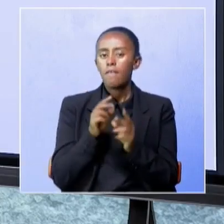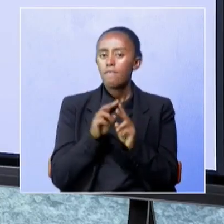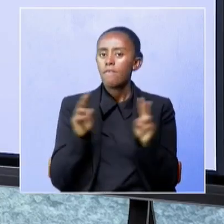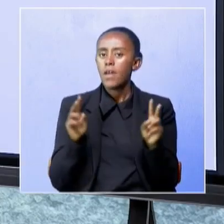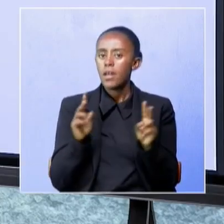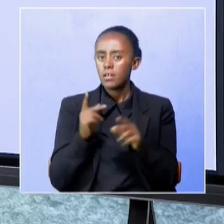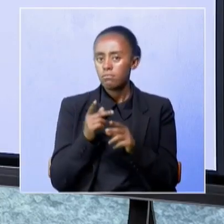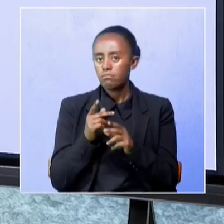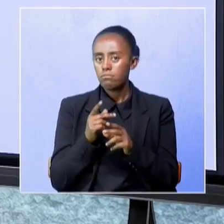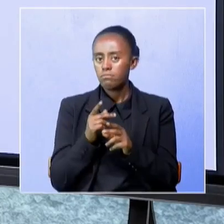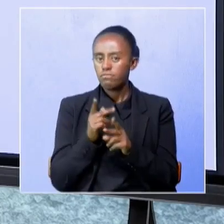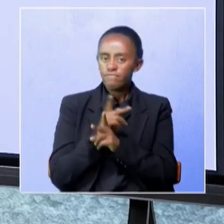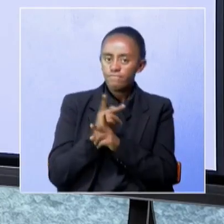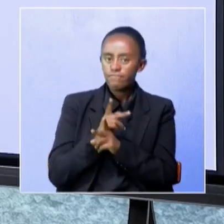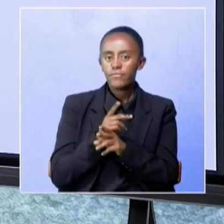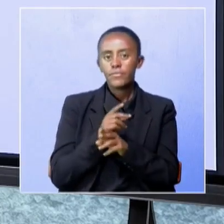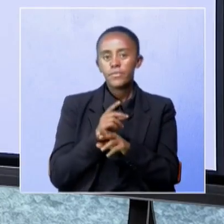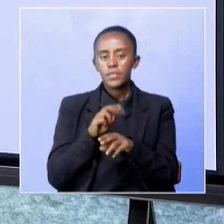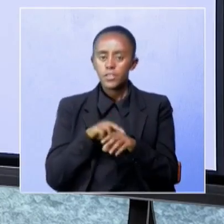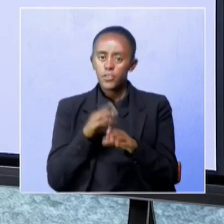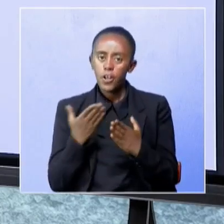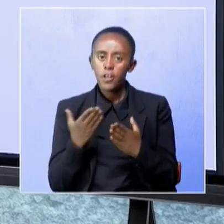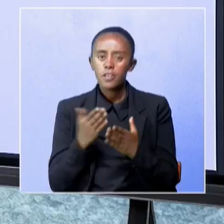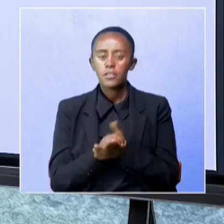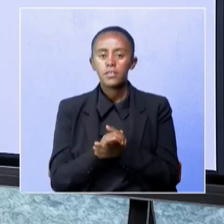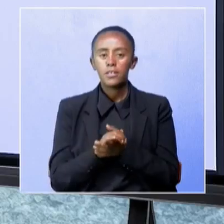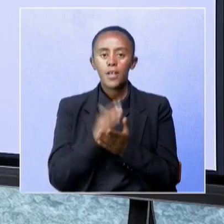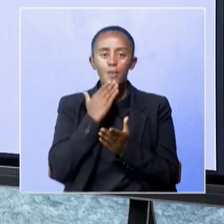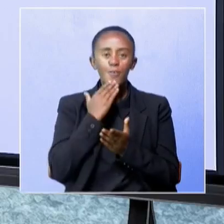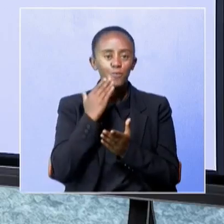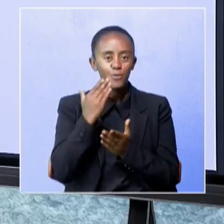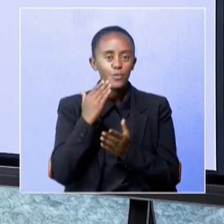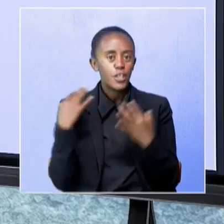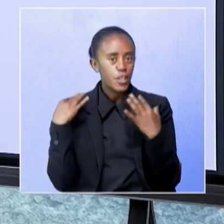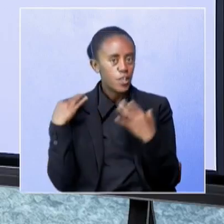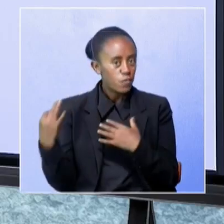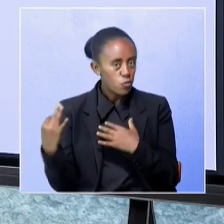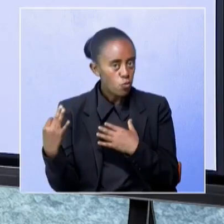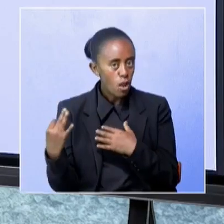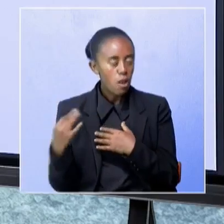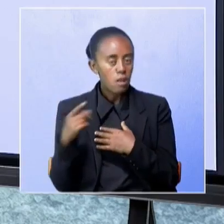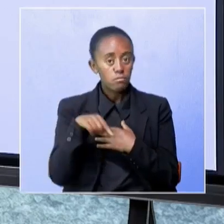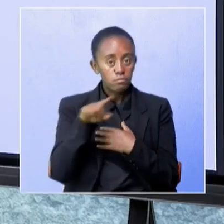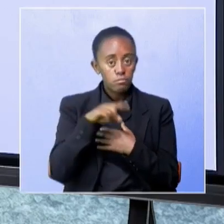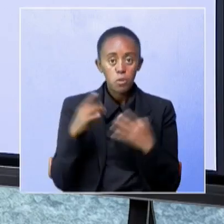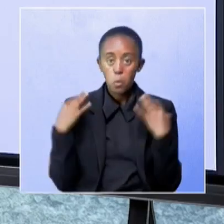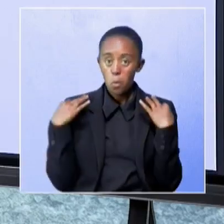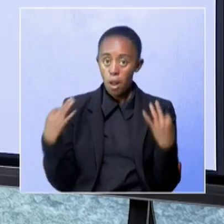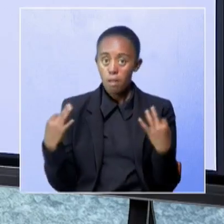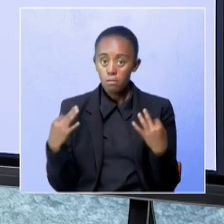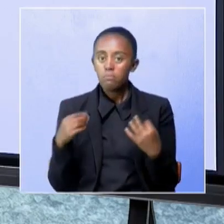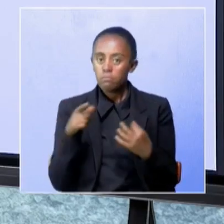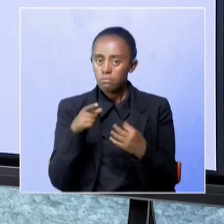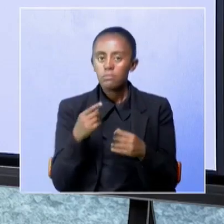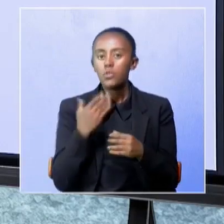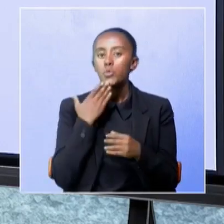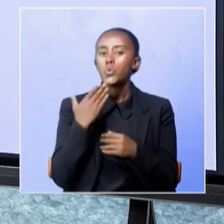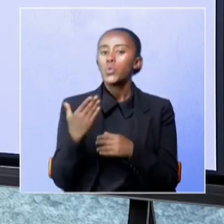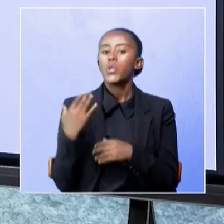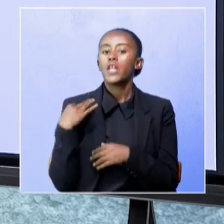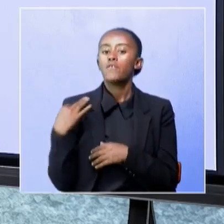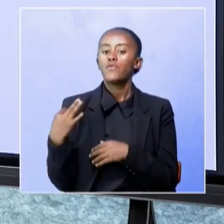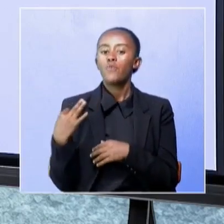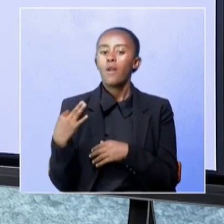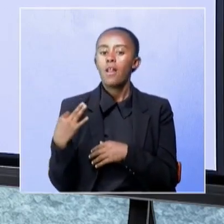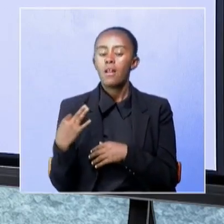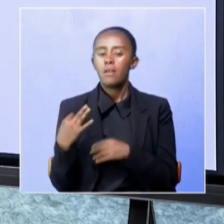seriously because that is what makes good individuals. Having well-being makes what? Good individuals. People